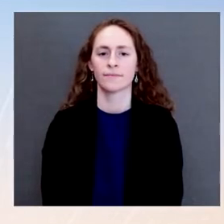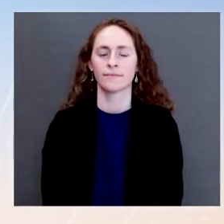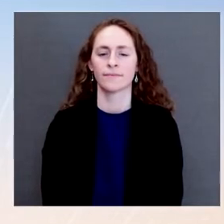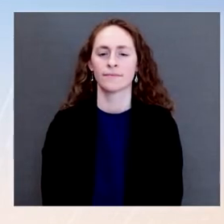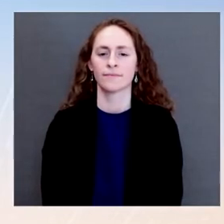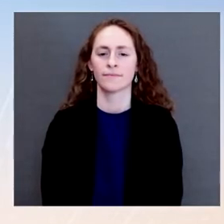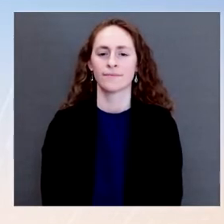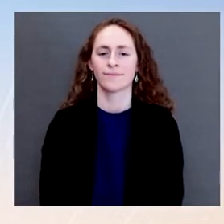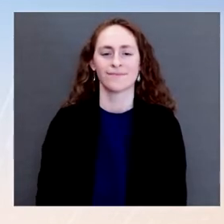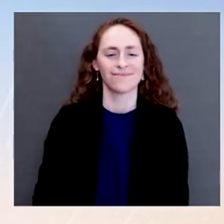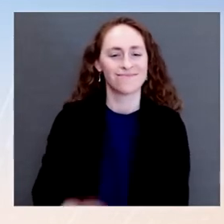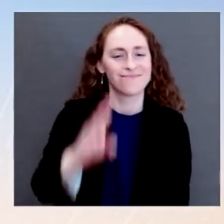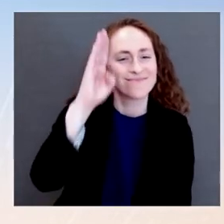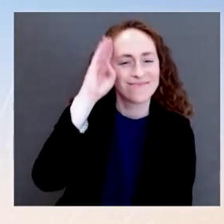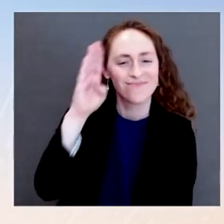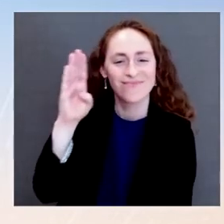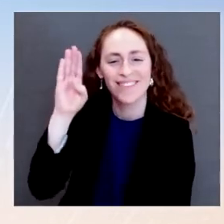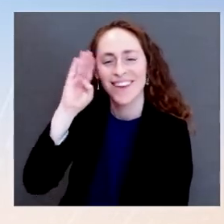Happy Monday.